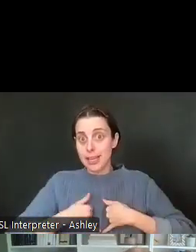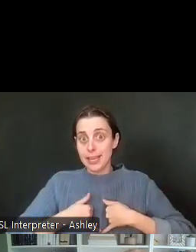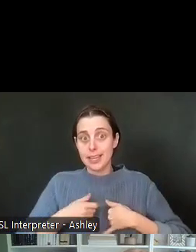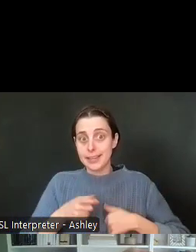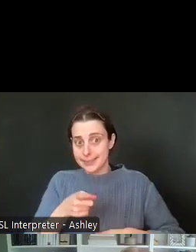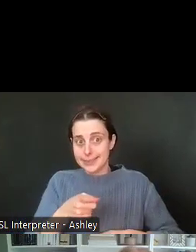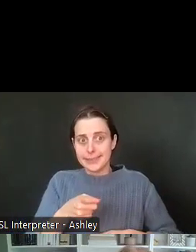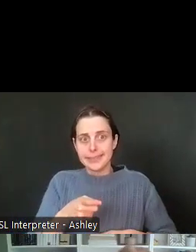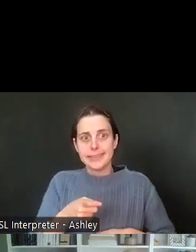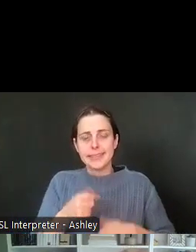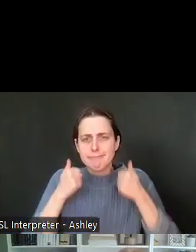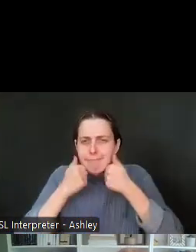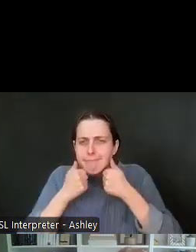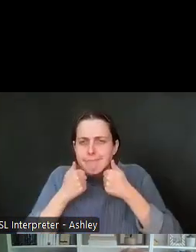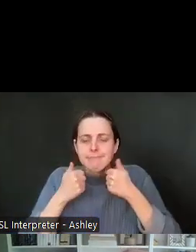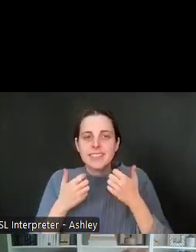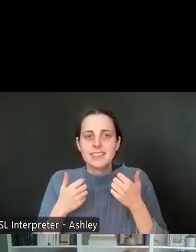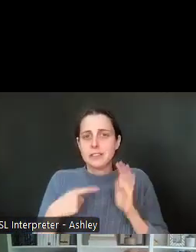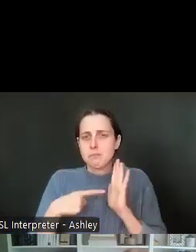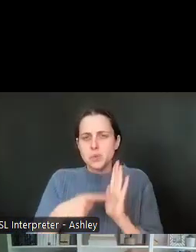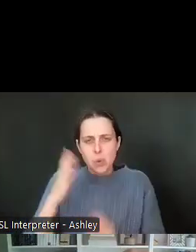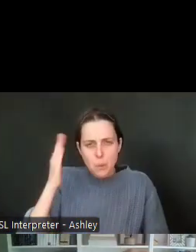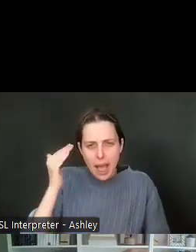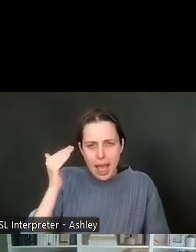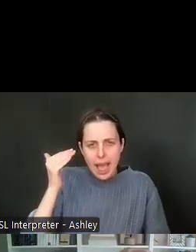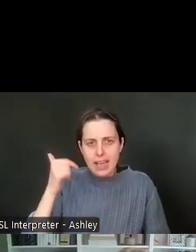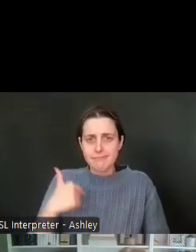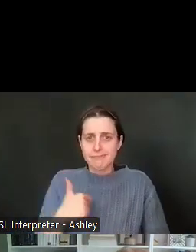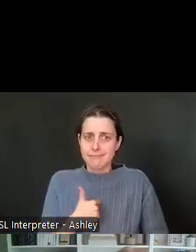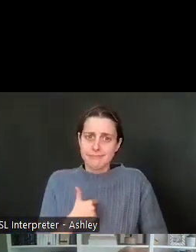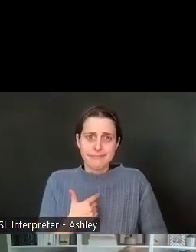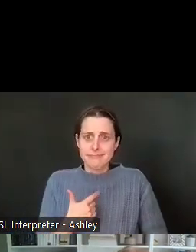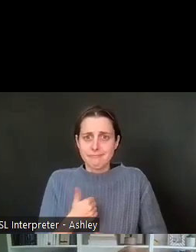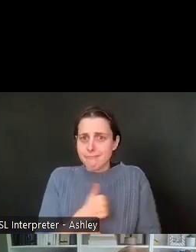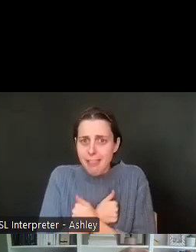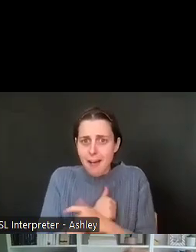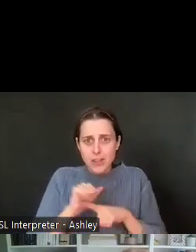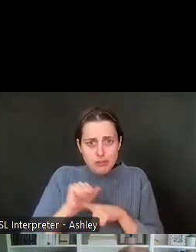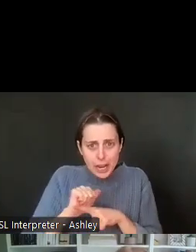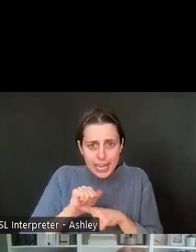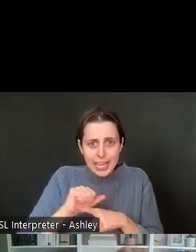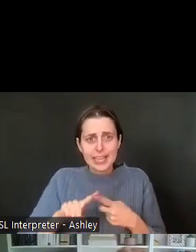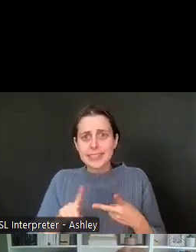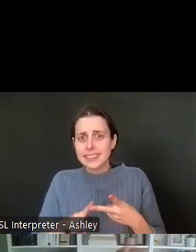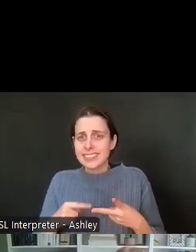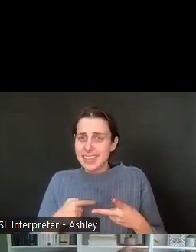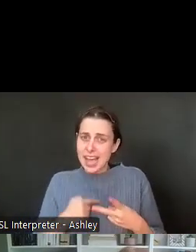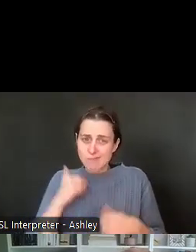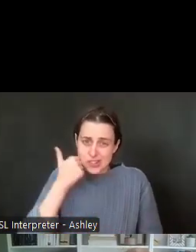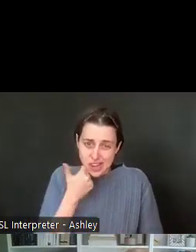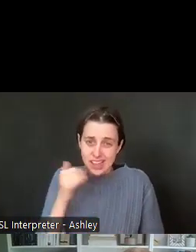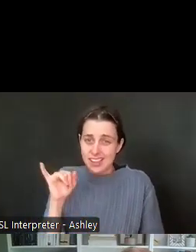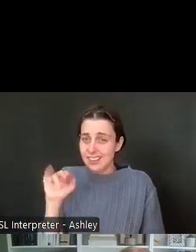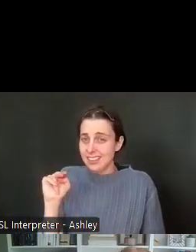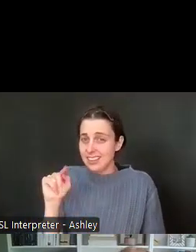love training. And I'm a self-proclaimed introvert. So that photo you're looking at there with my hood up, I was spending the